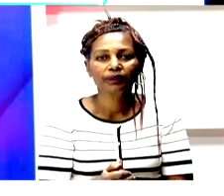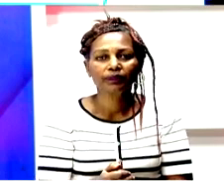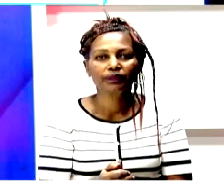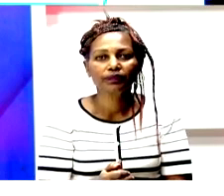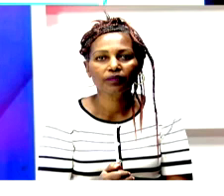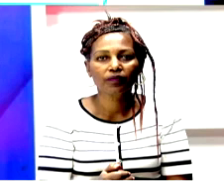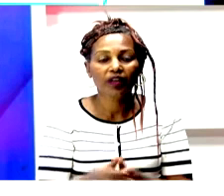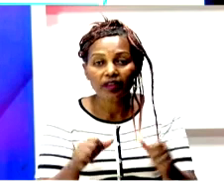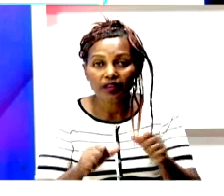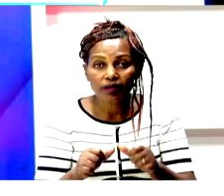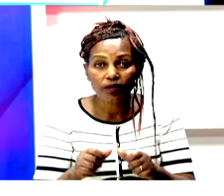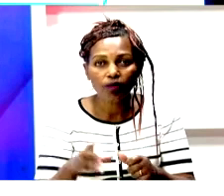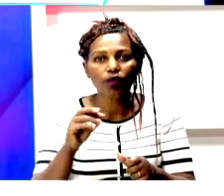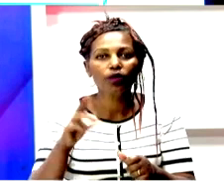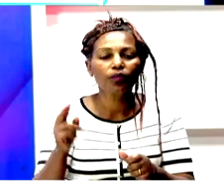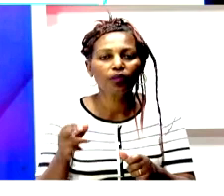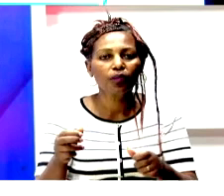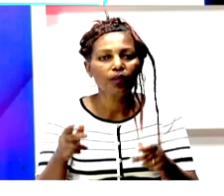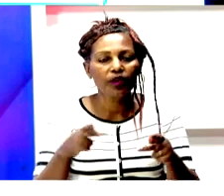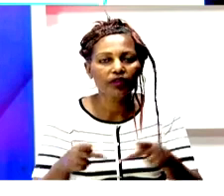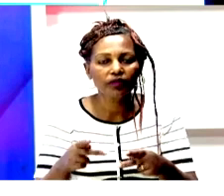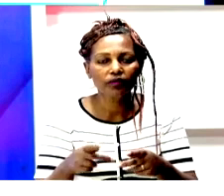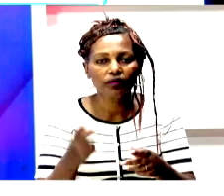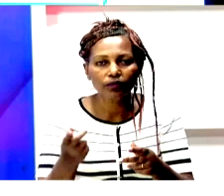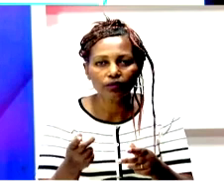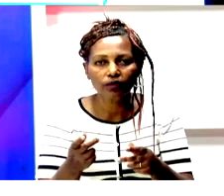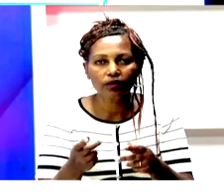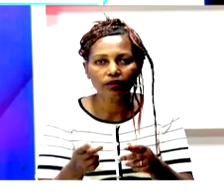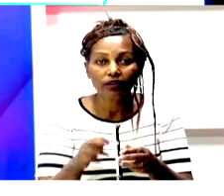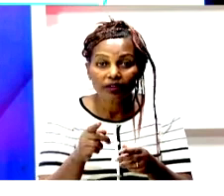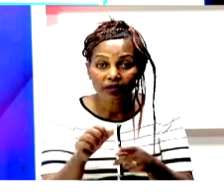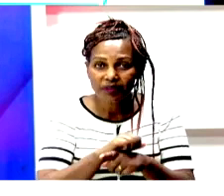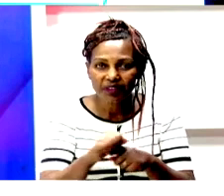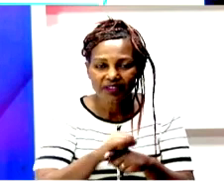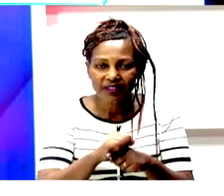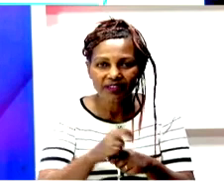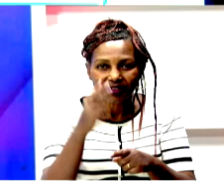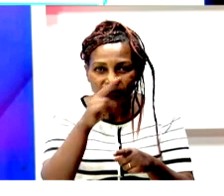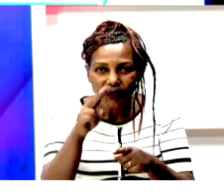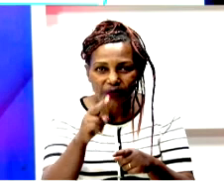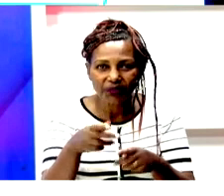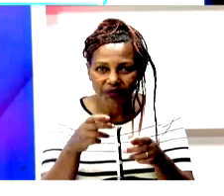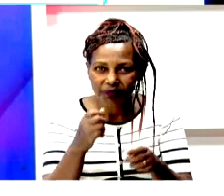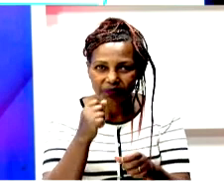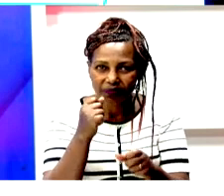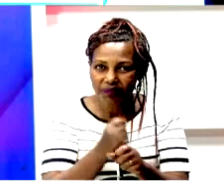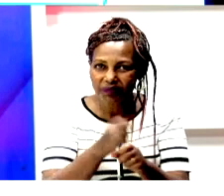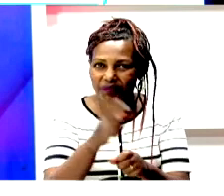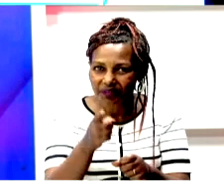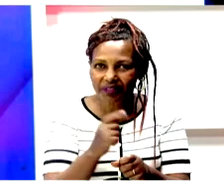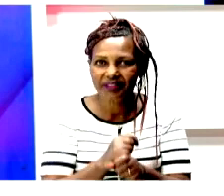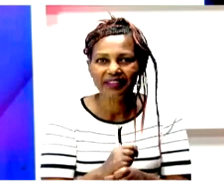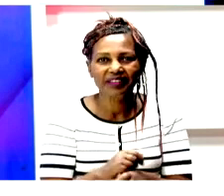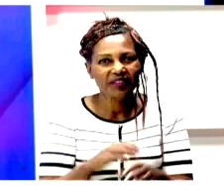Active or passive? Very easy practice, isn't it? I hope you have done it. This is your cake.